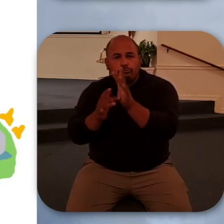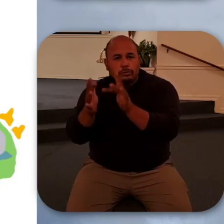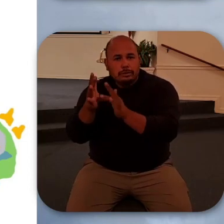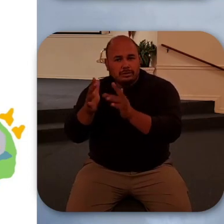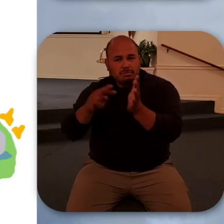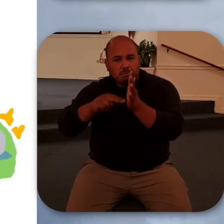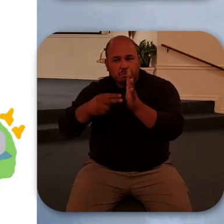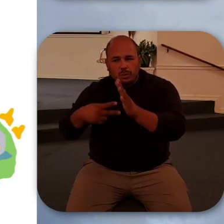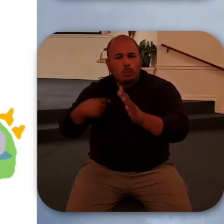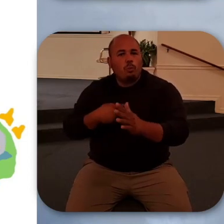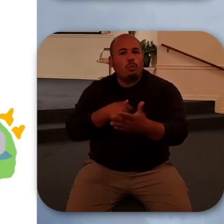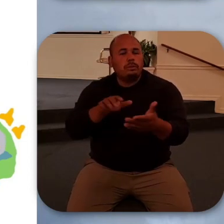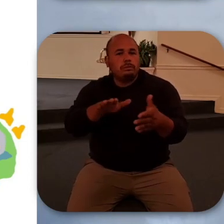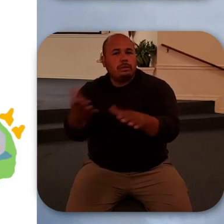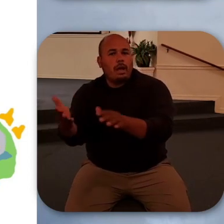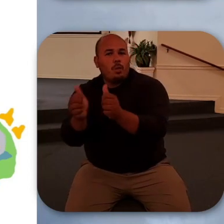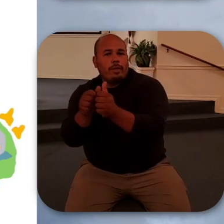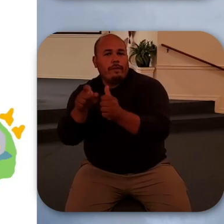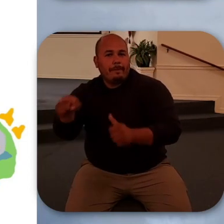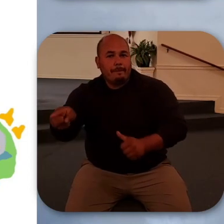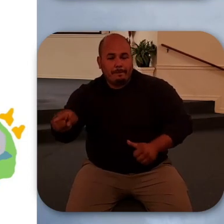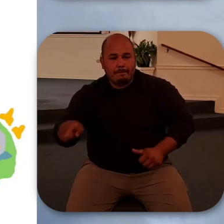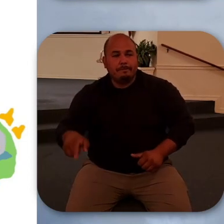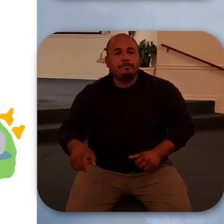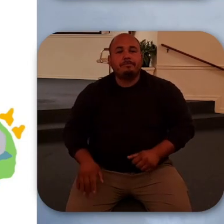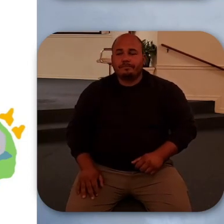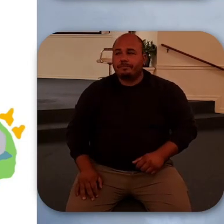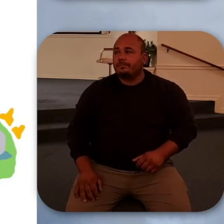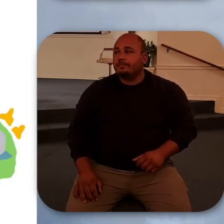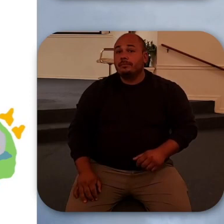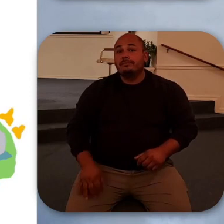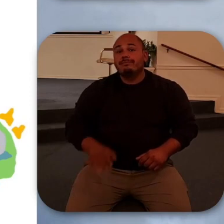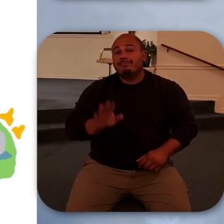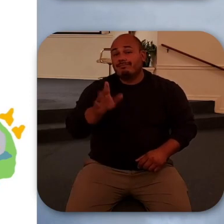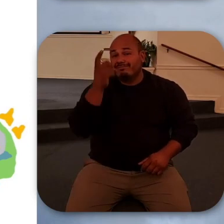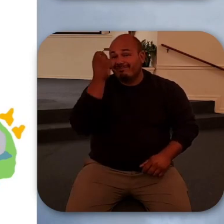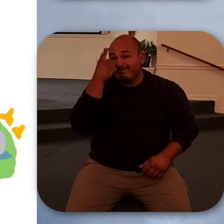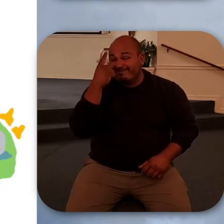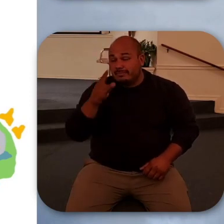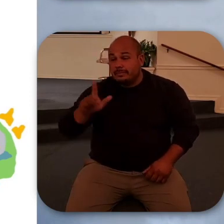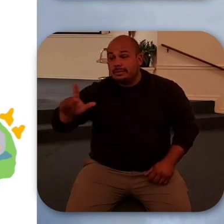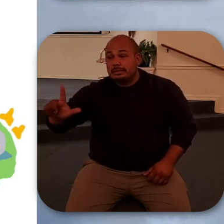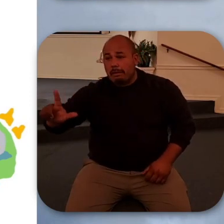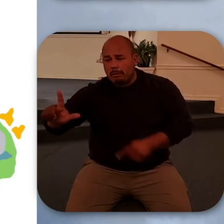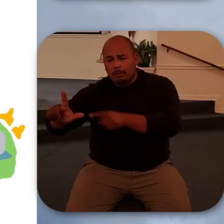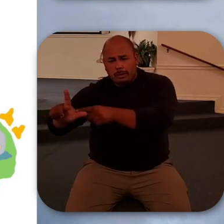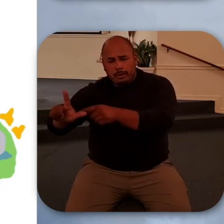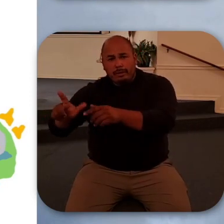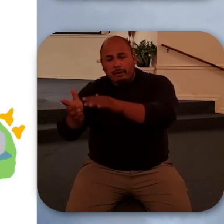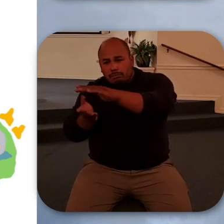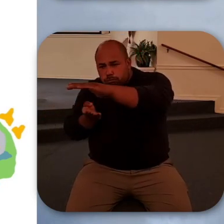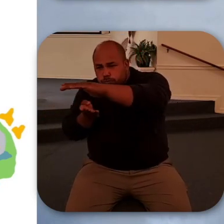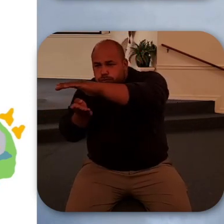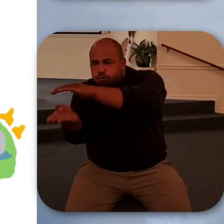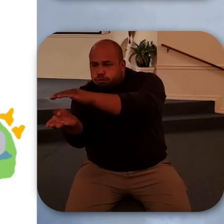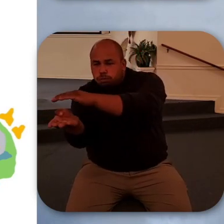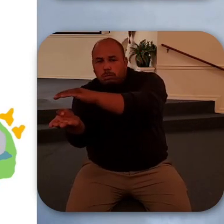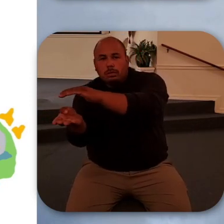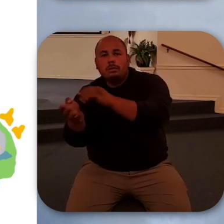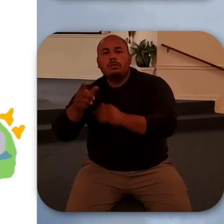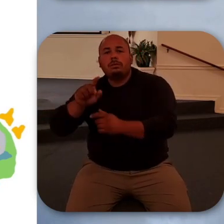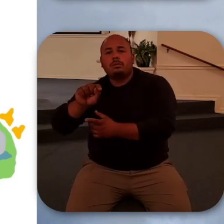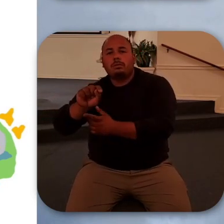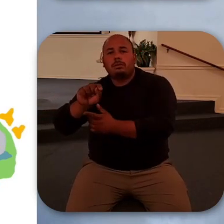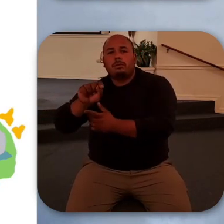On his arrival, Jesus found that Lazarus had already been in the tomb for four days. Now Bethany was less than two